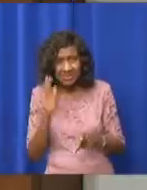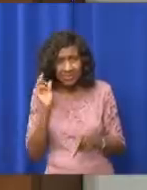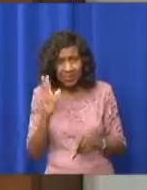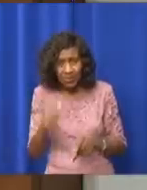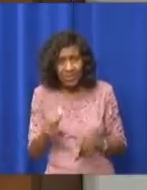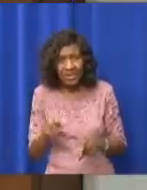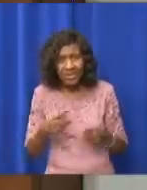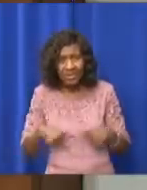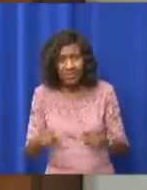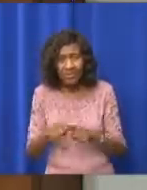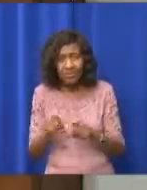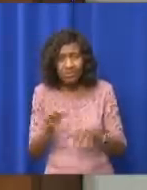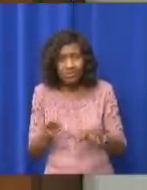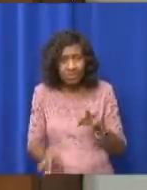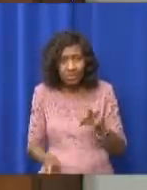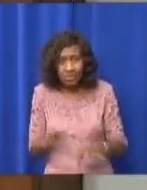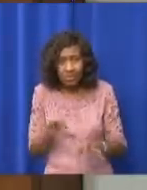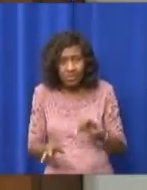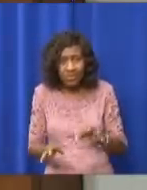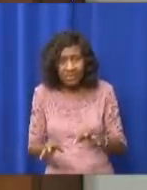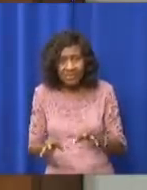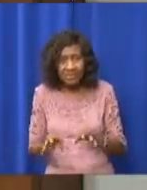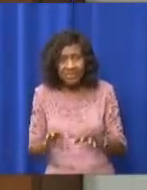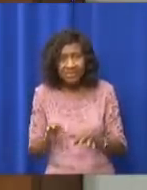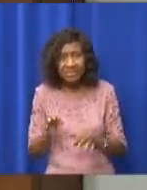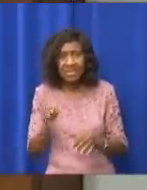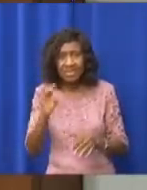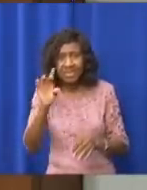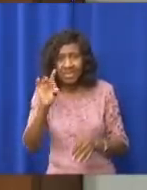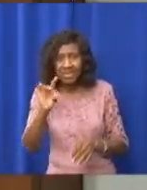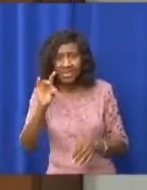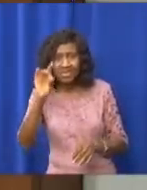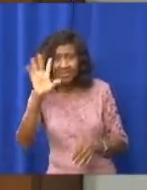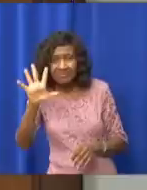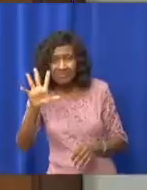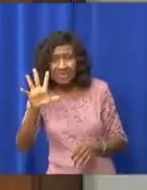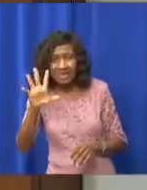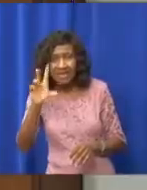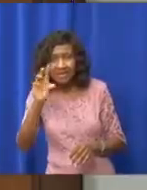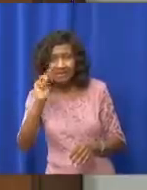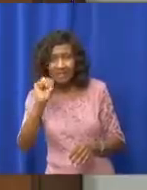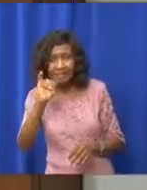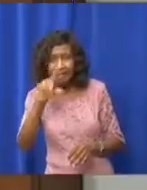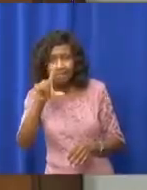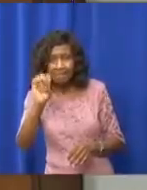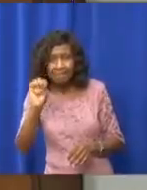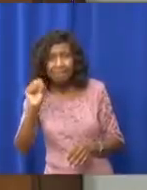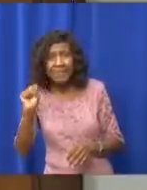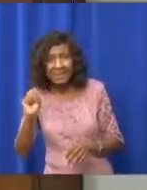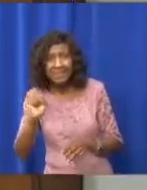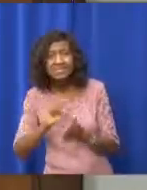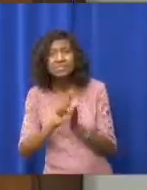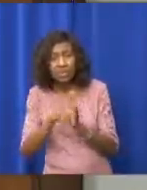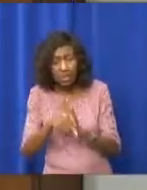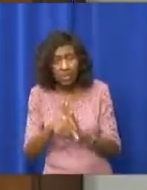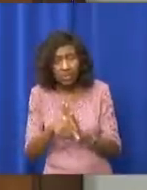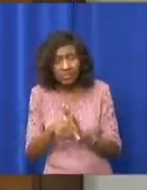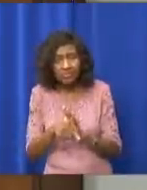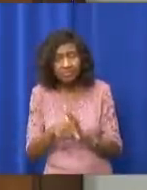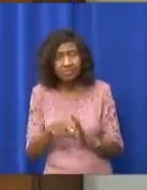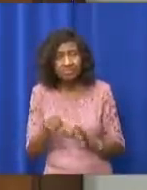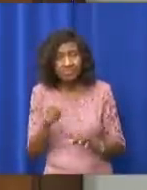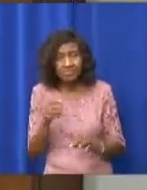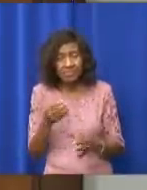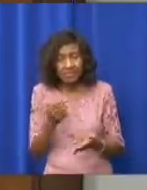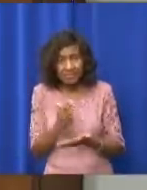prosecution, with the top speed recorded at 85 miles per hour. The persons warned for prosecution are liable to disqualification from